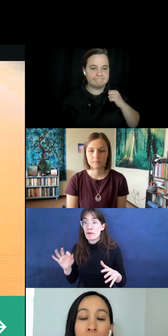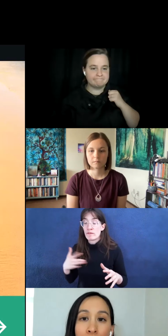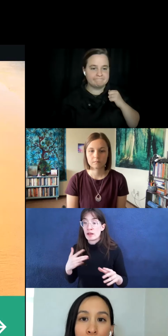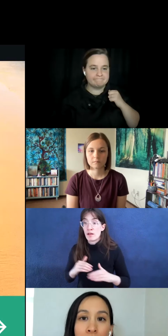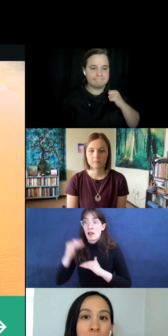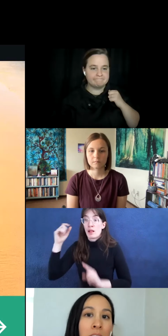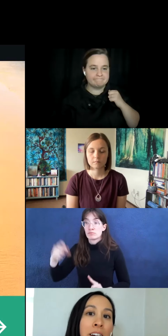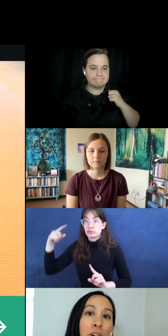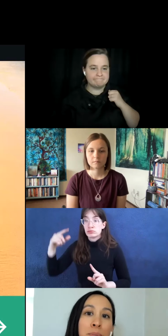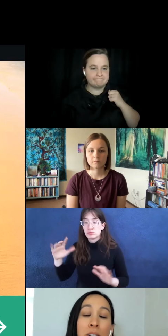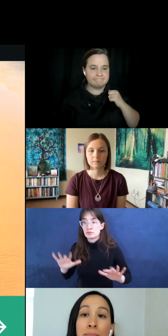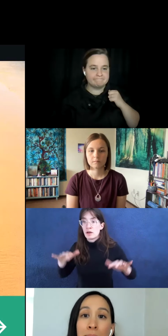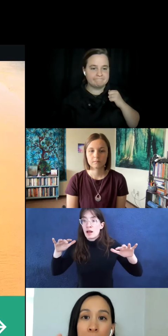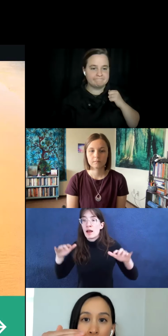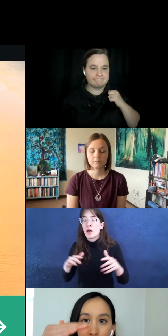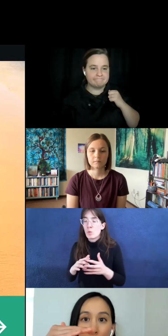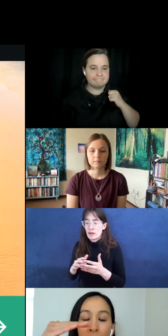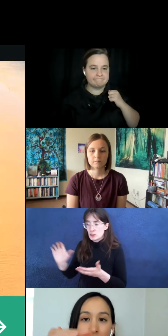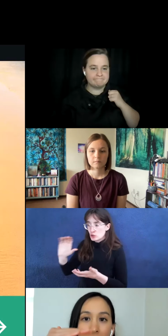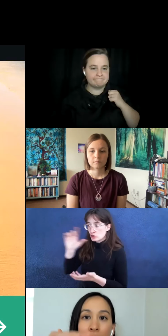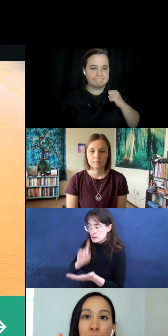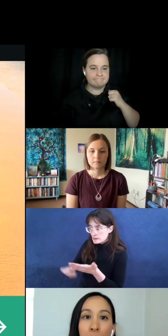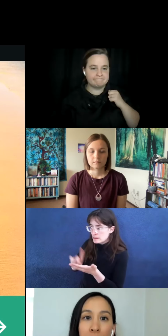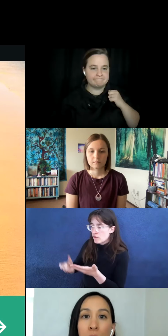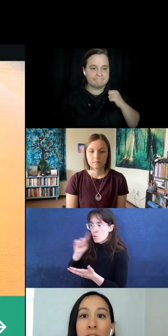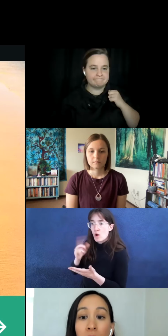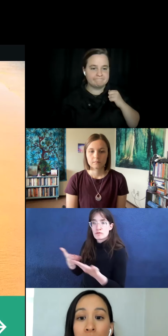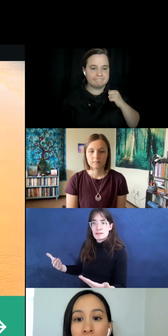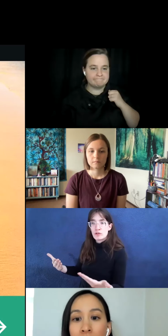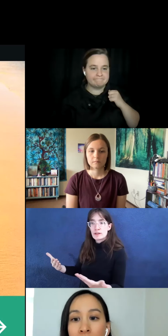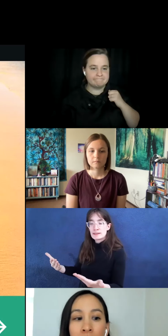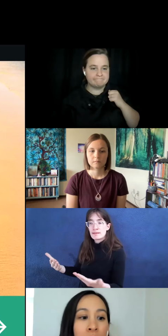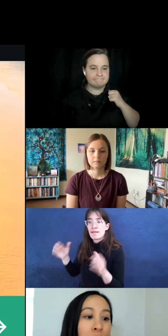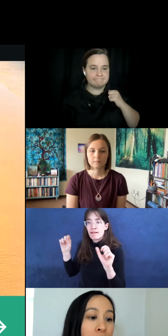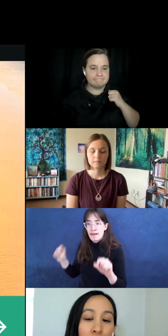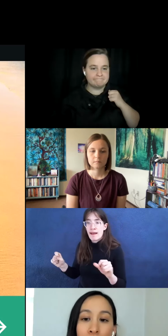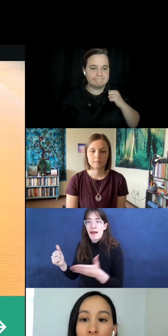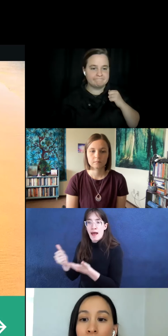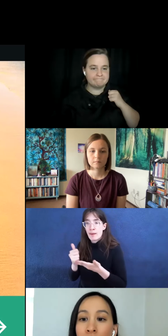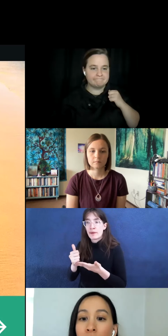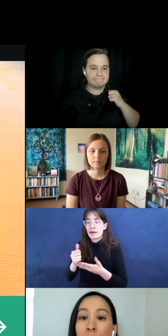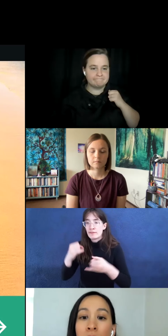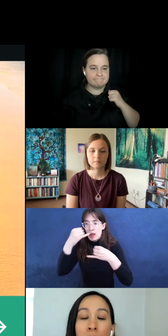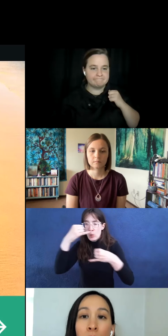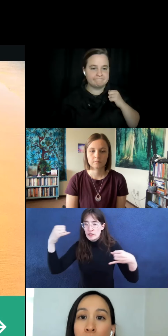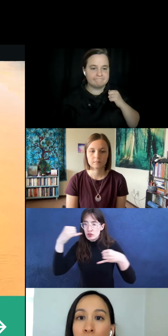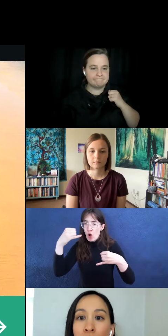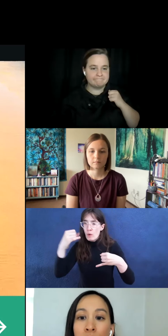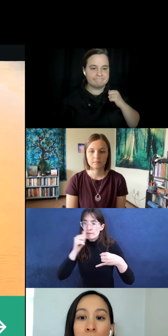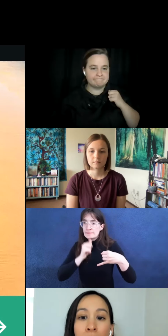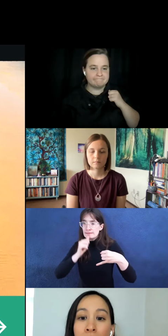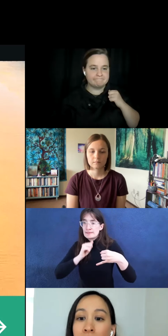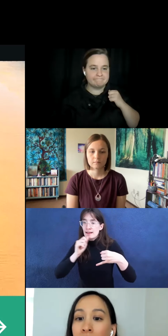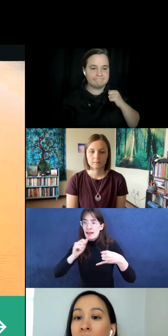for a resource that helps us be within our window of tolerance. So these resources can be